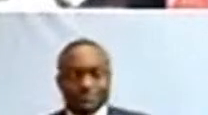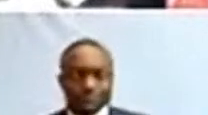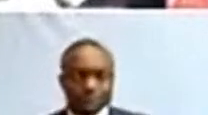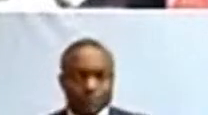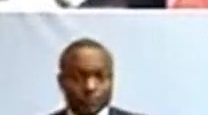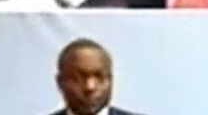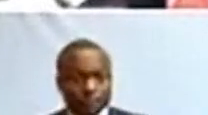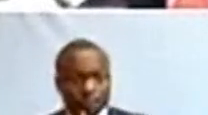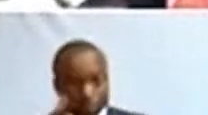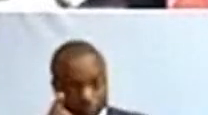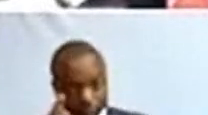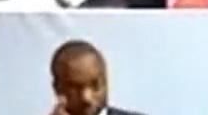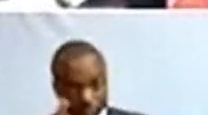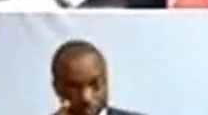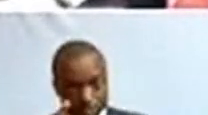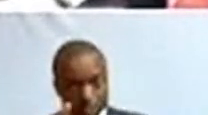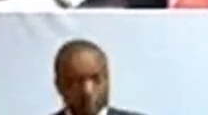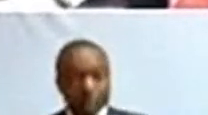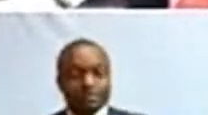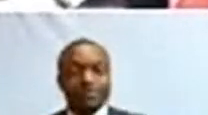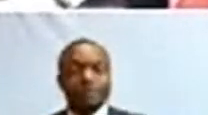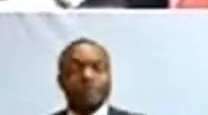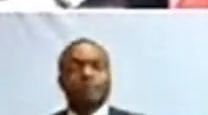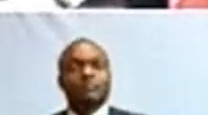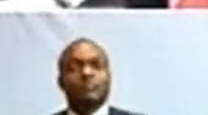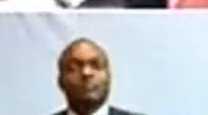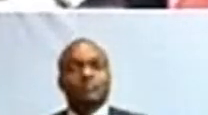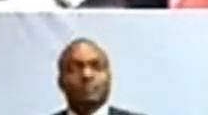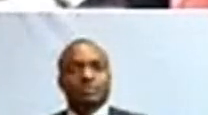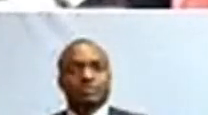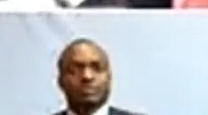On your first internal memo.